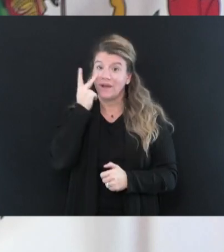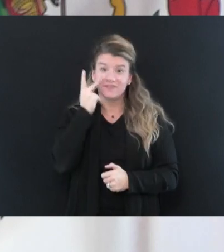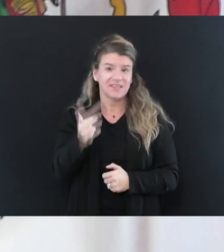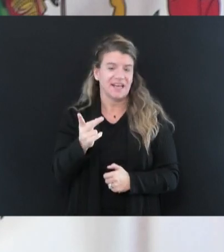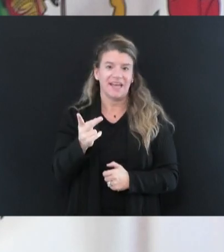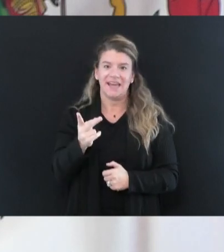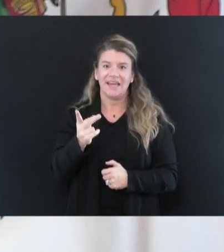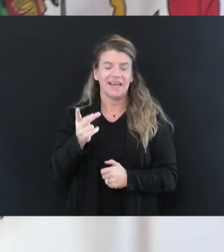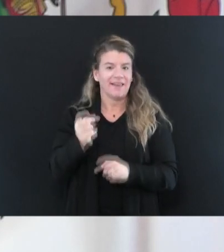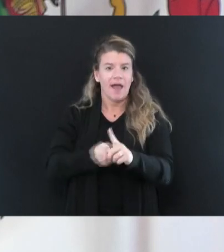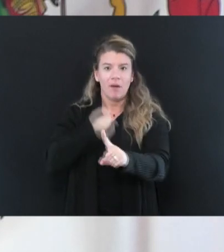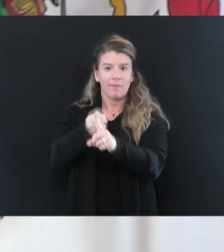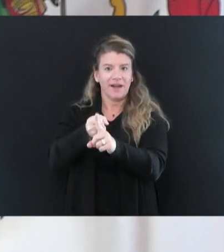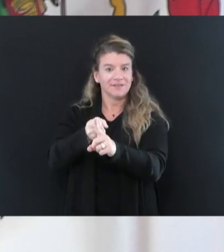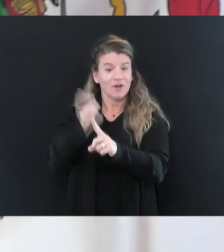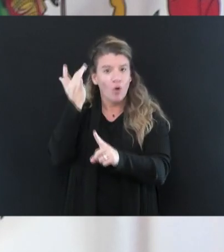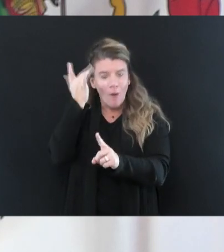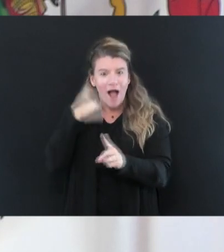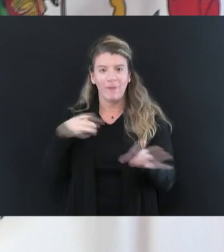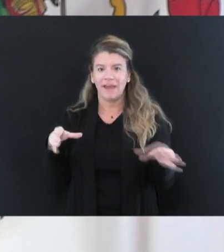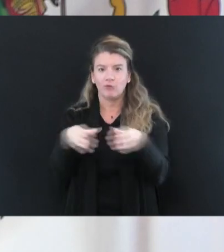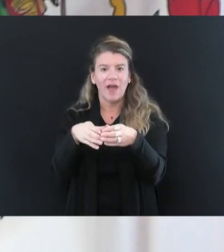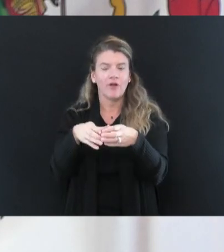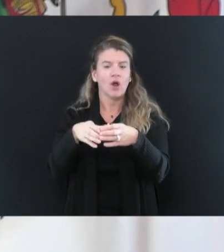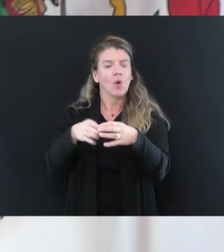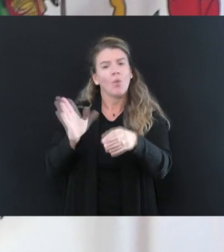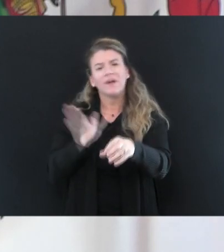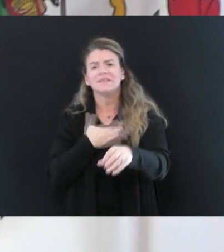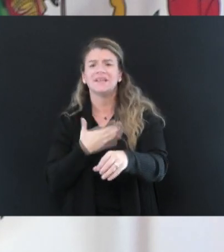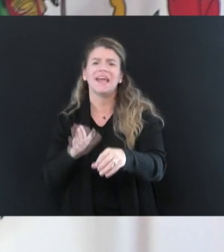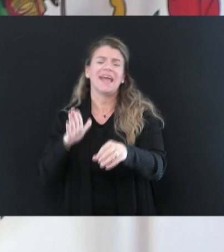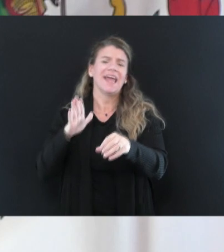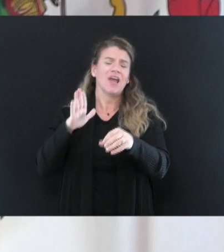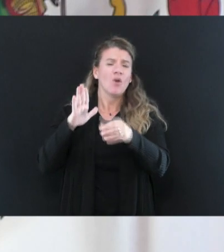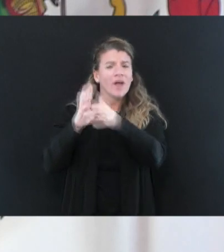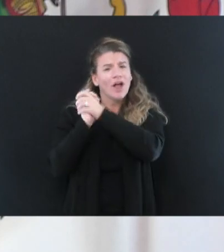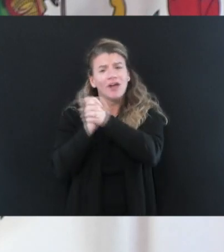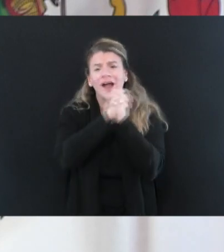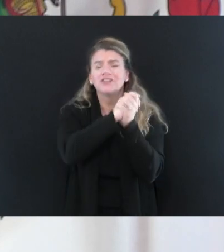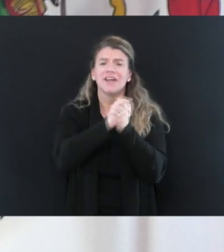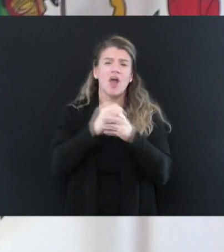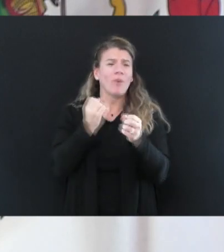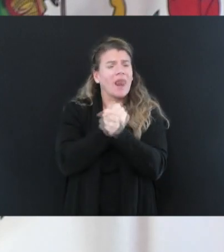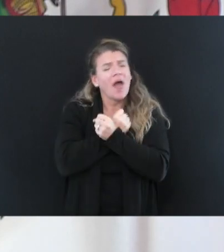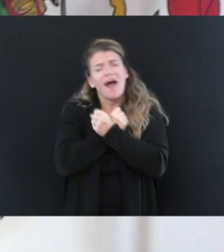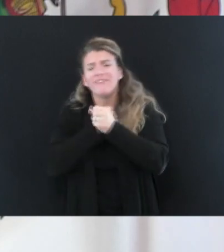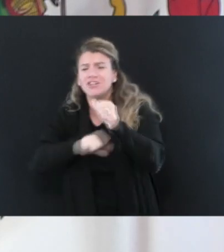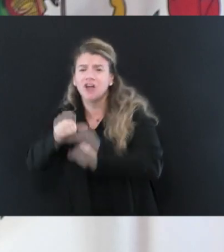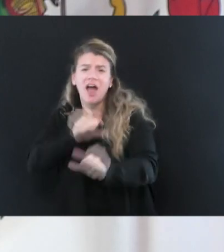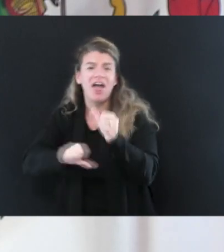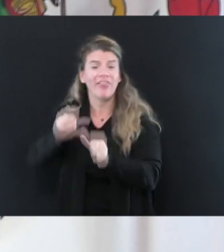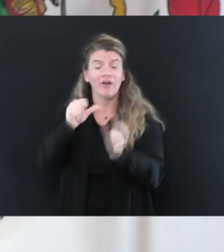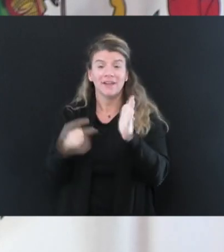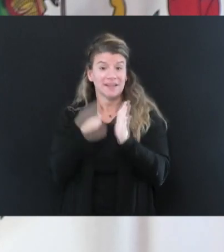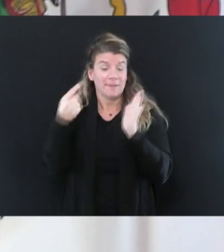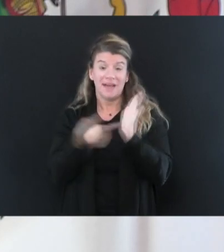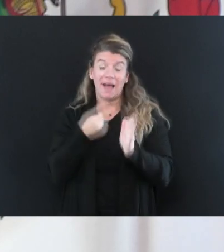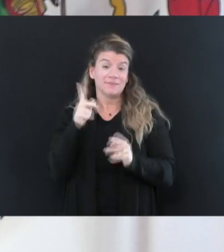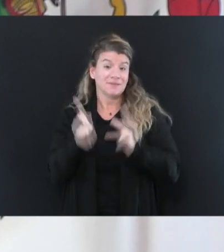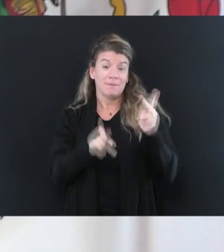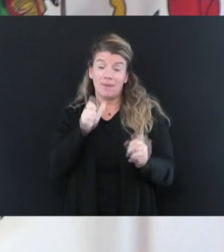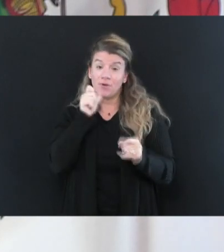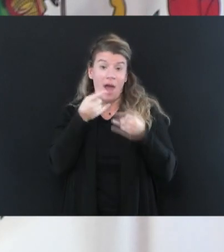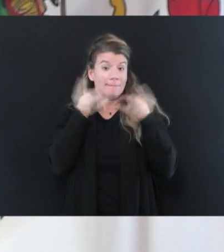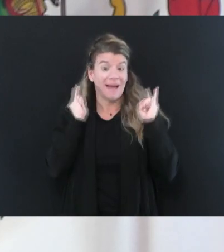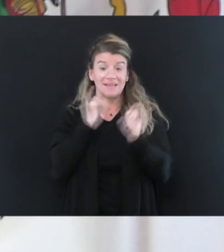we get together, we love to embrace and everything. Sometimes we're not wearing our mask like we should,